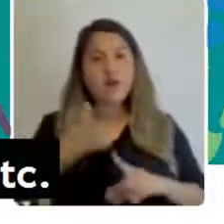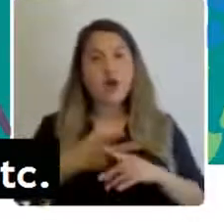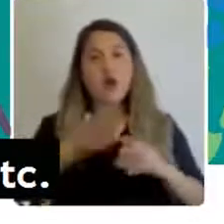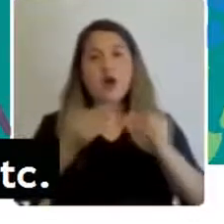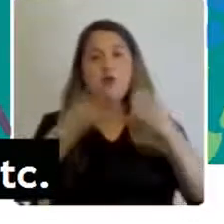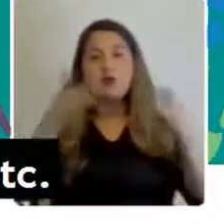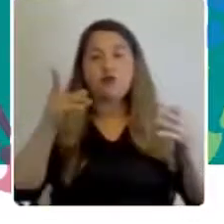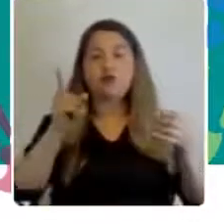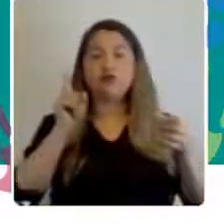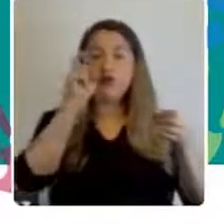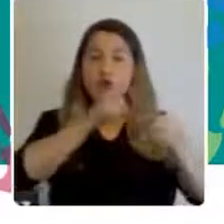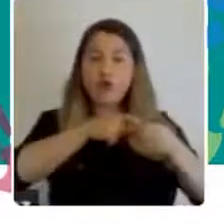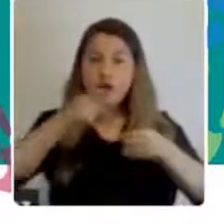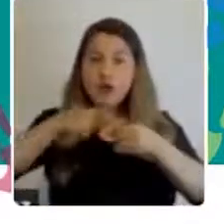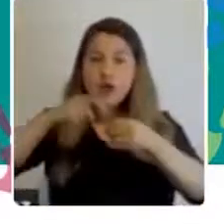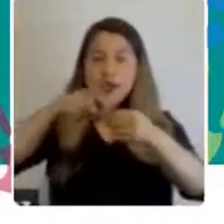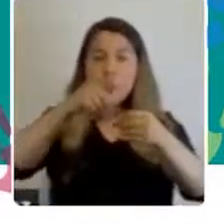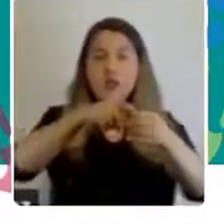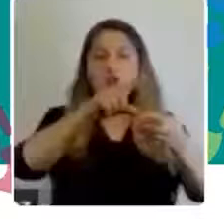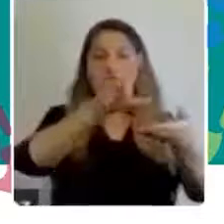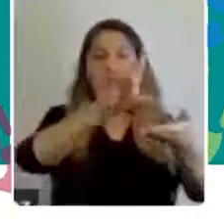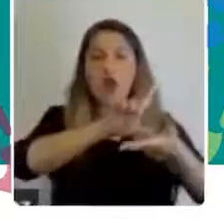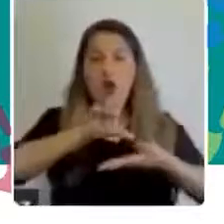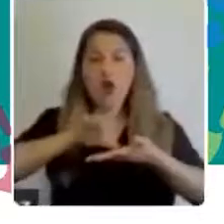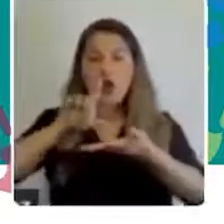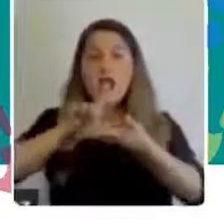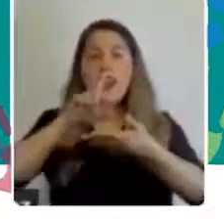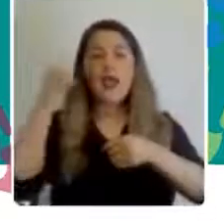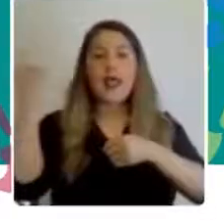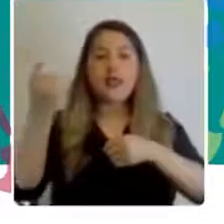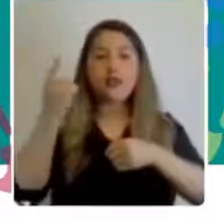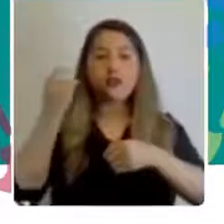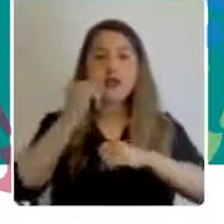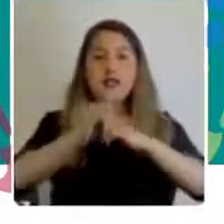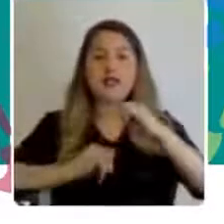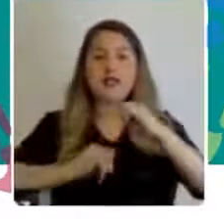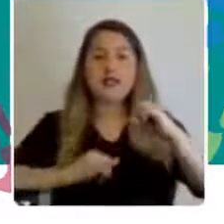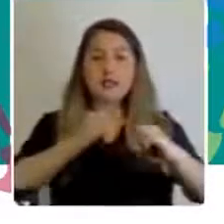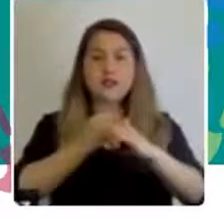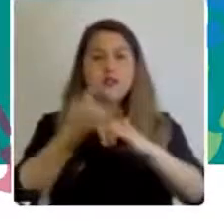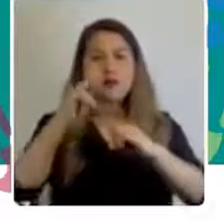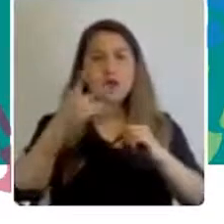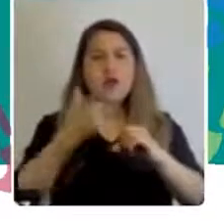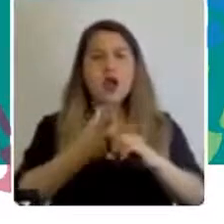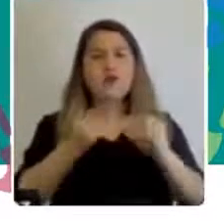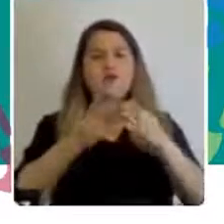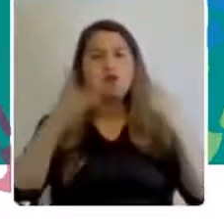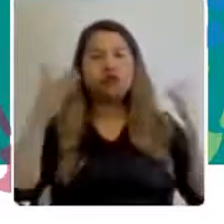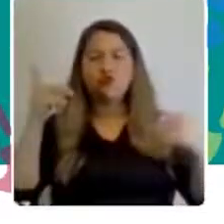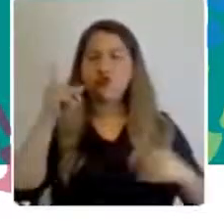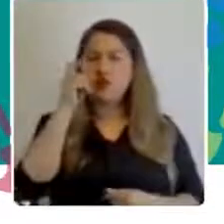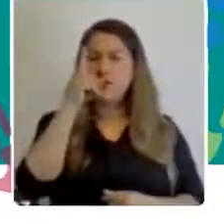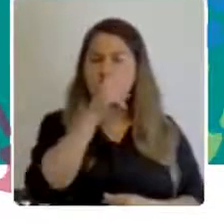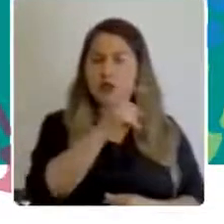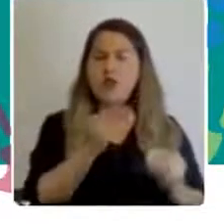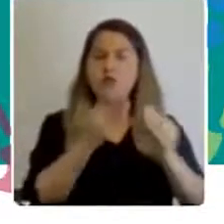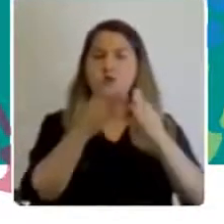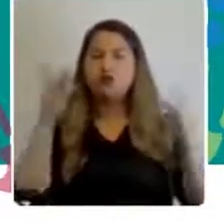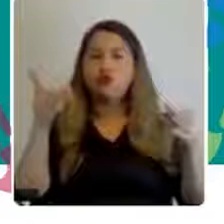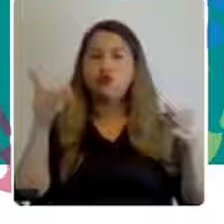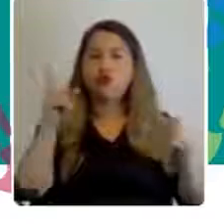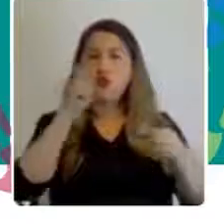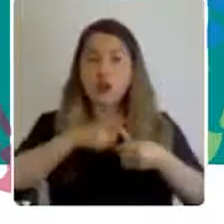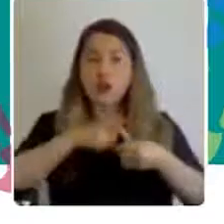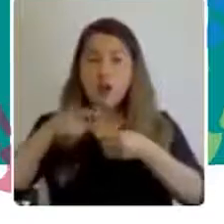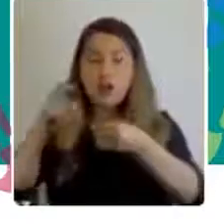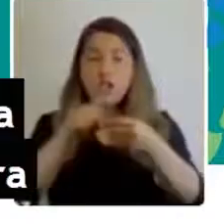so on, but there are many difficulties. Many registries don't speak each other, they are not interoperable, so there are